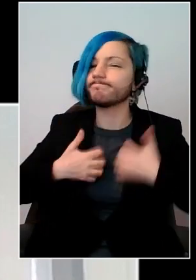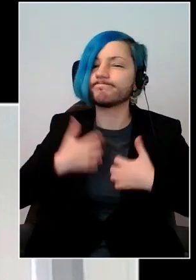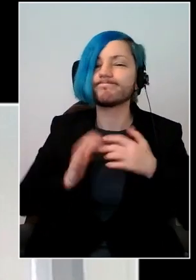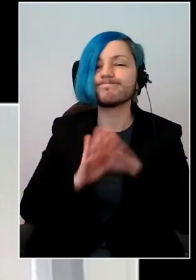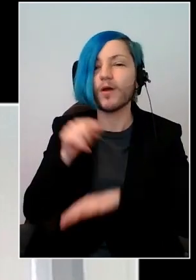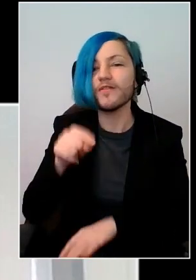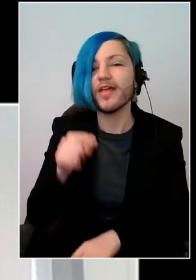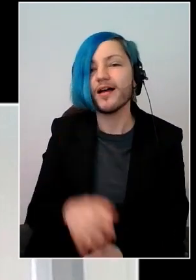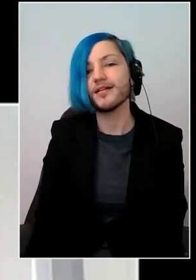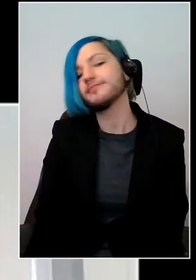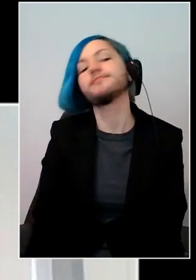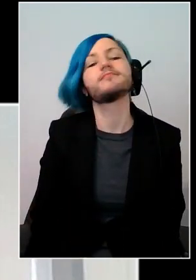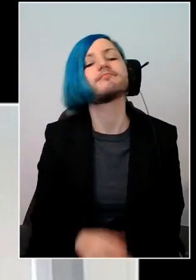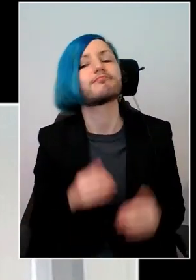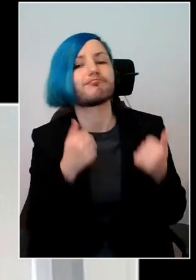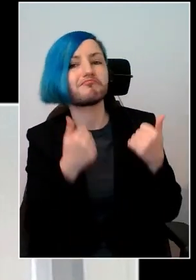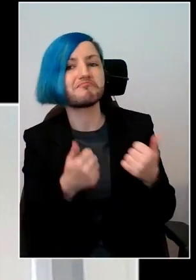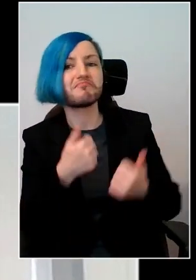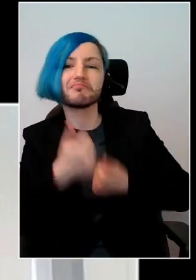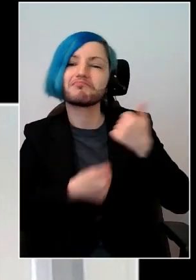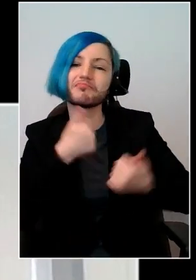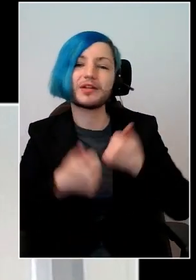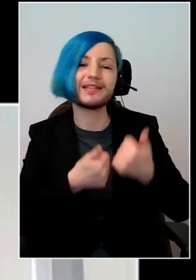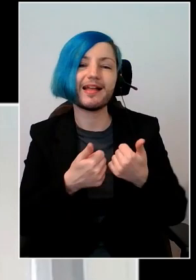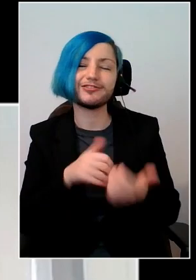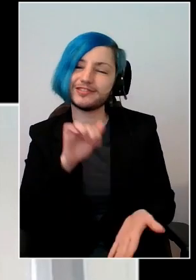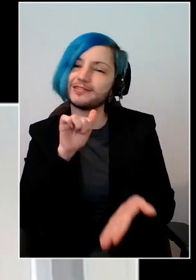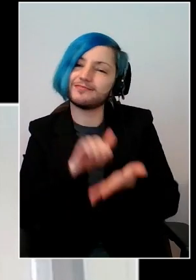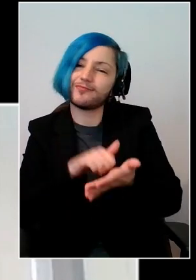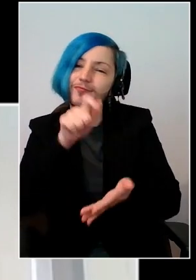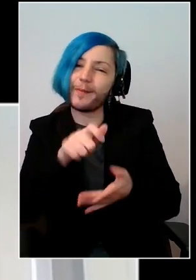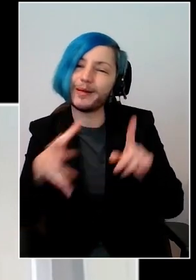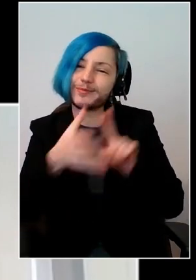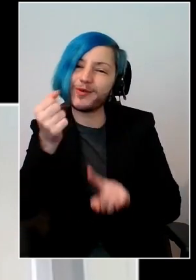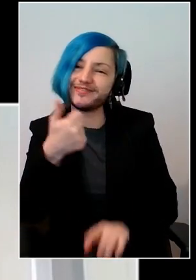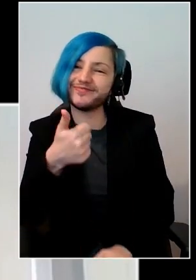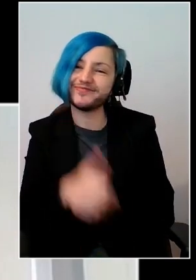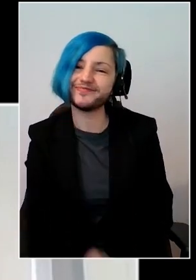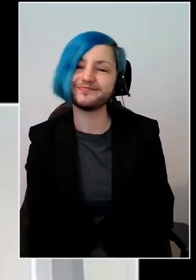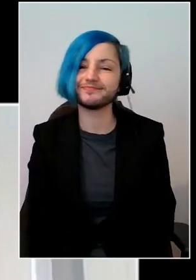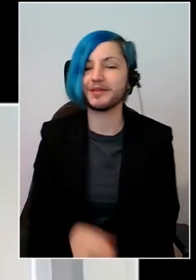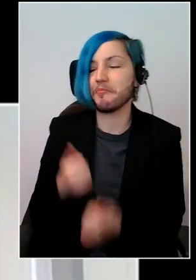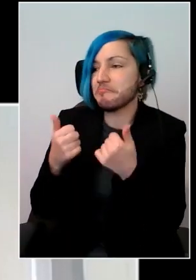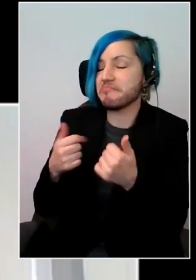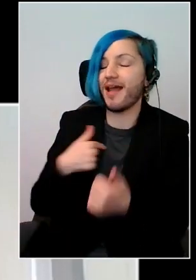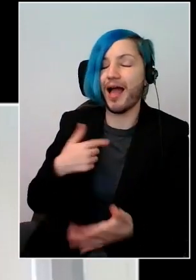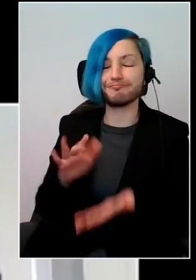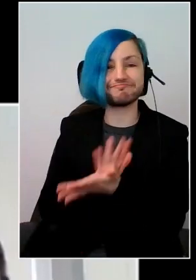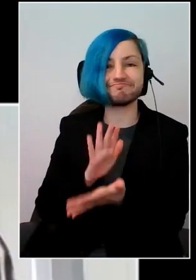wow. Well, congratulations. Thoroughly deserved. Thank you very much. Brilliant. I'm very, very chuffed.